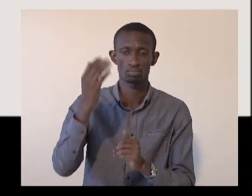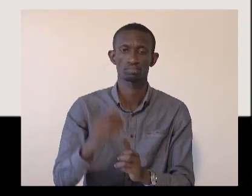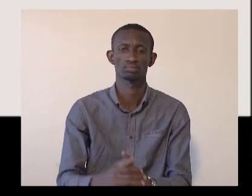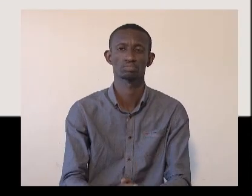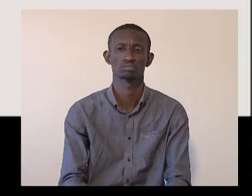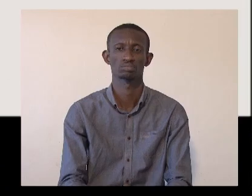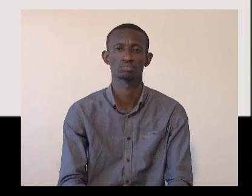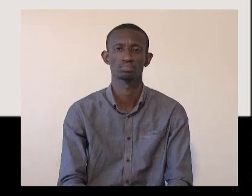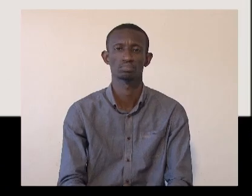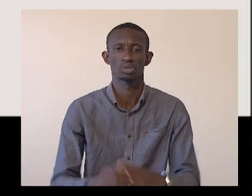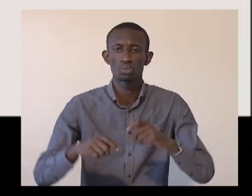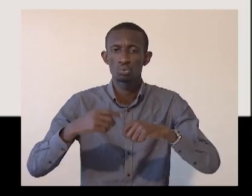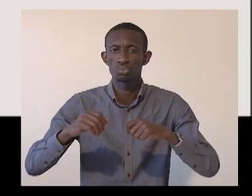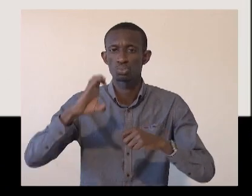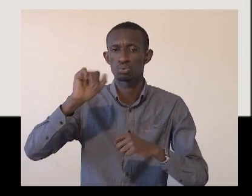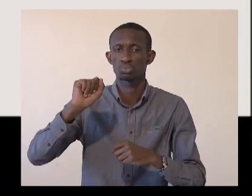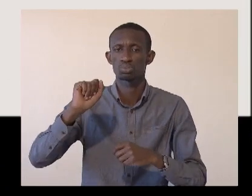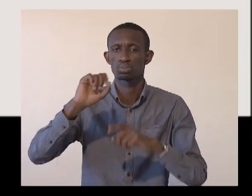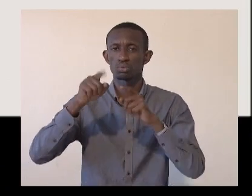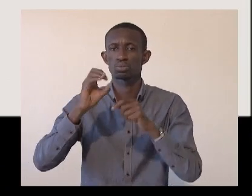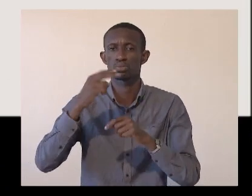see it reacting with carbon dioxide.